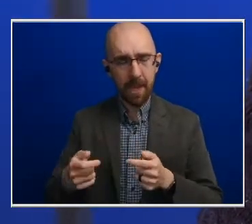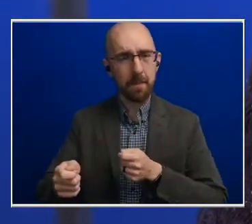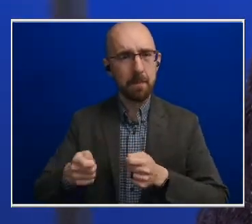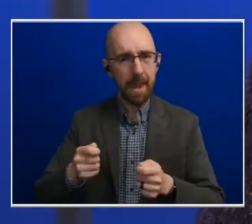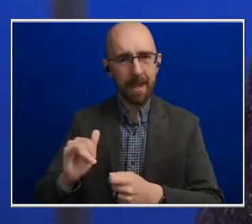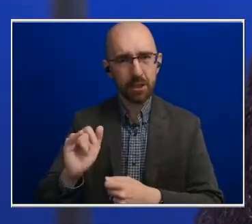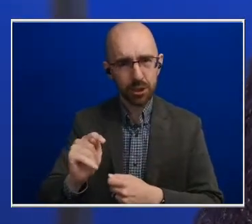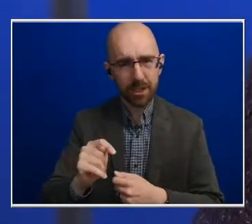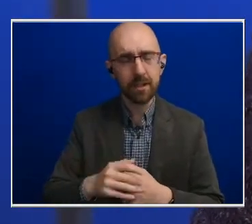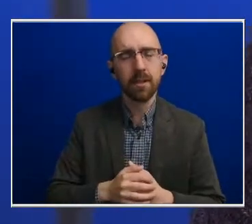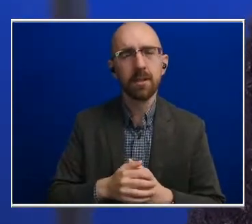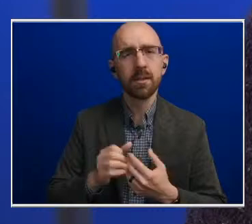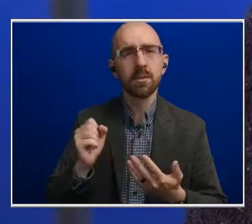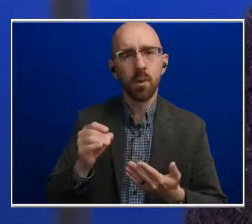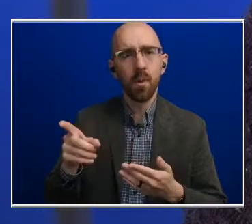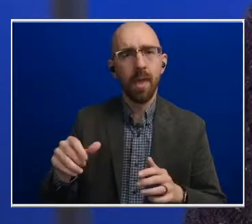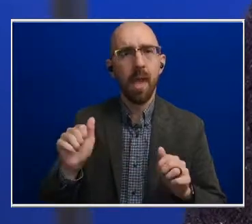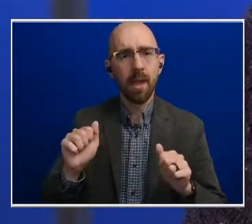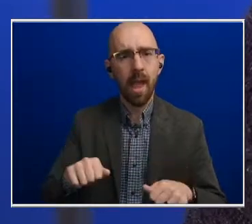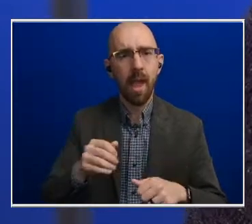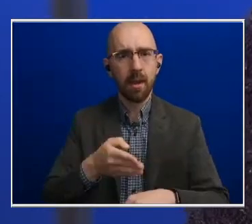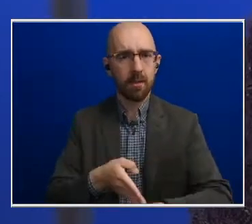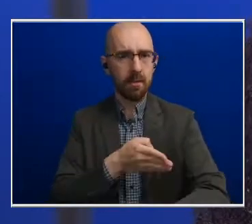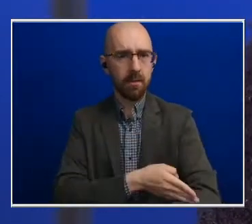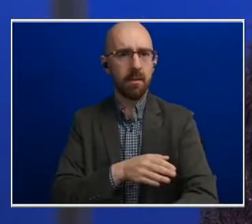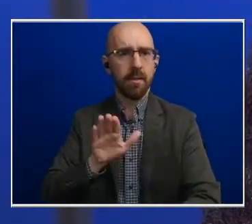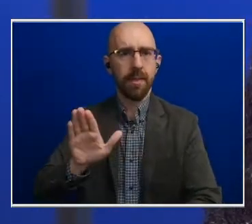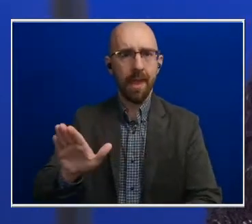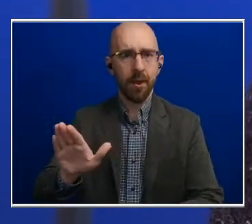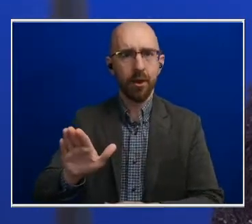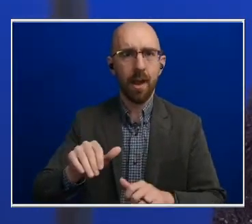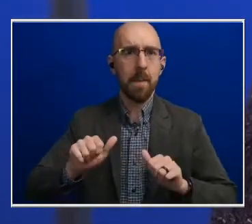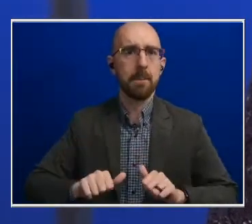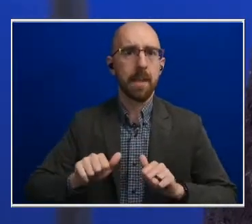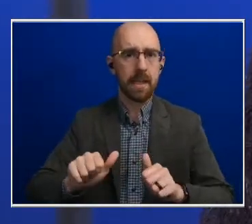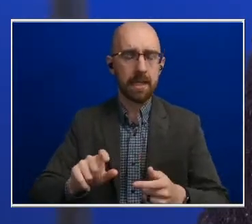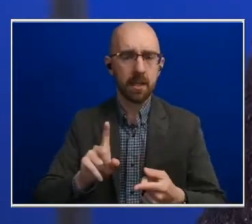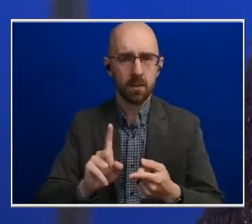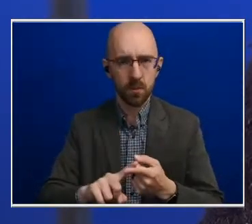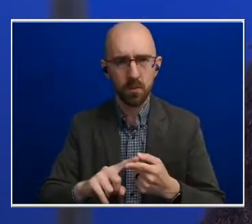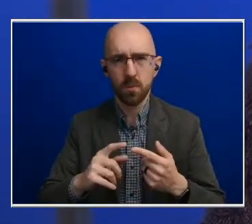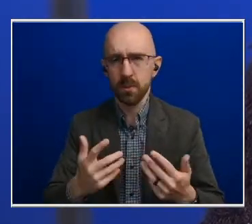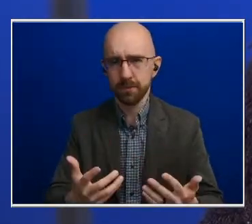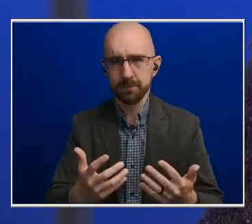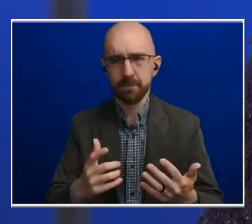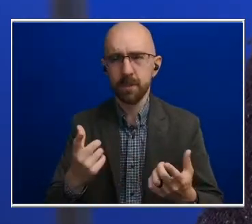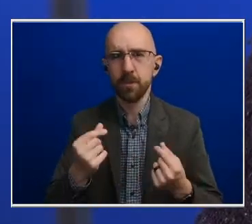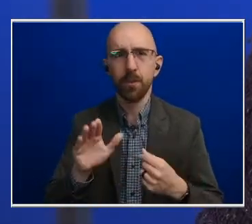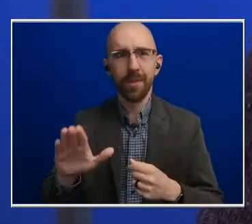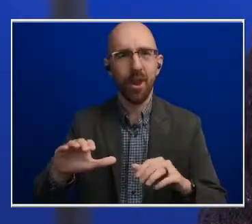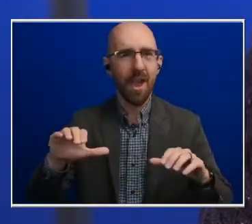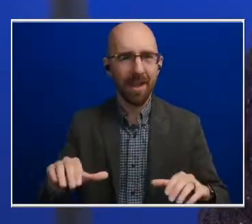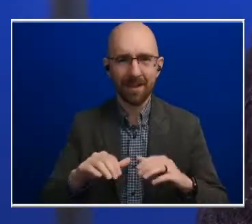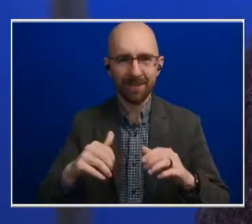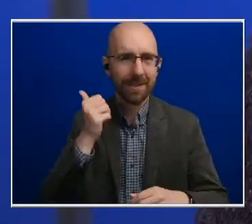that they can improve their ability to do their activities of daily living. Things